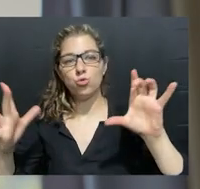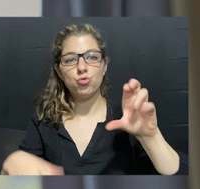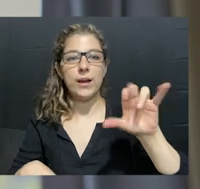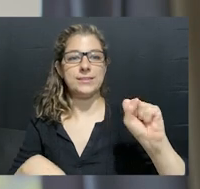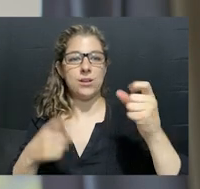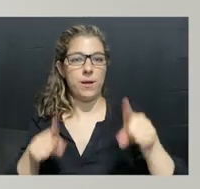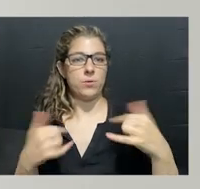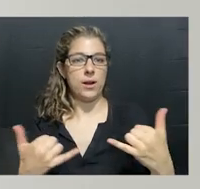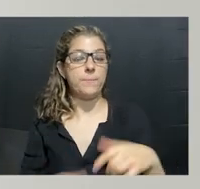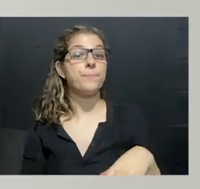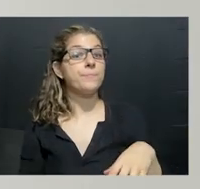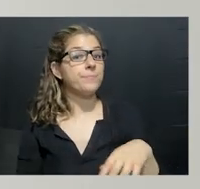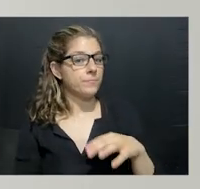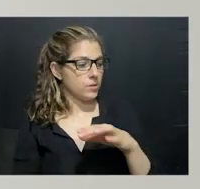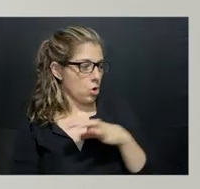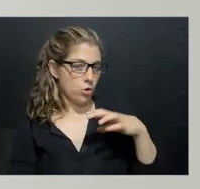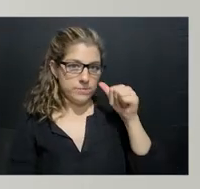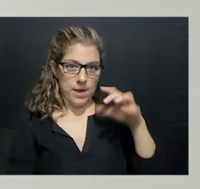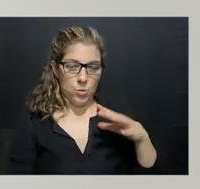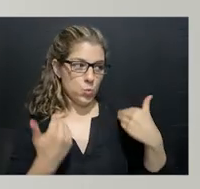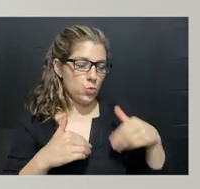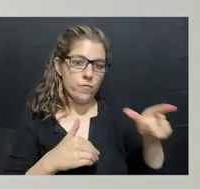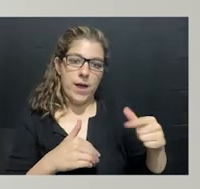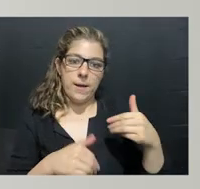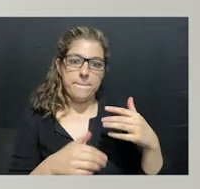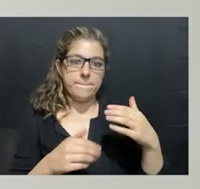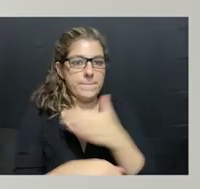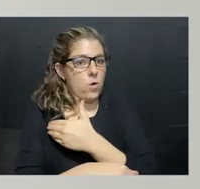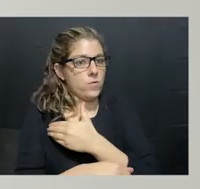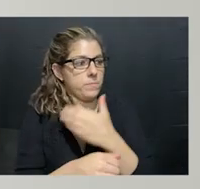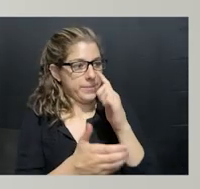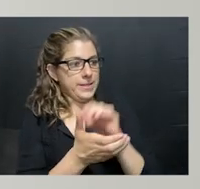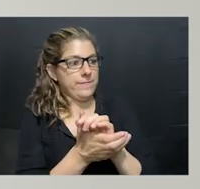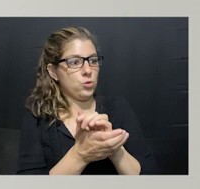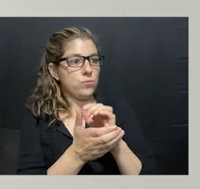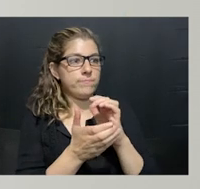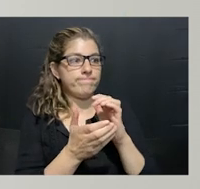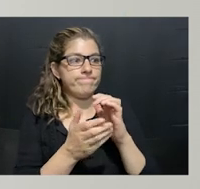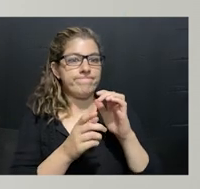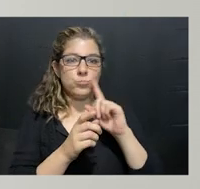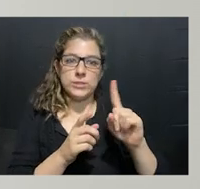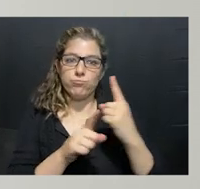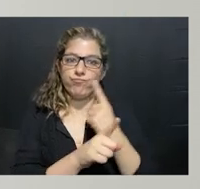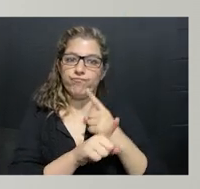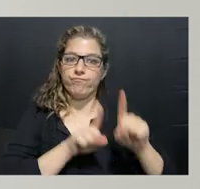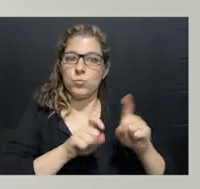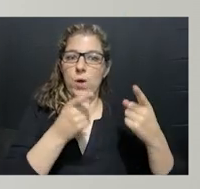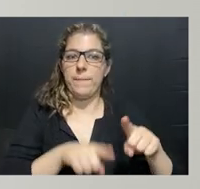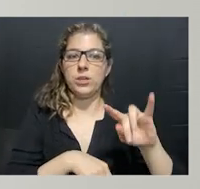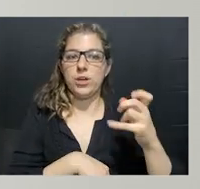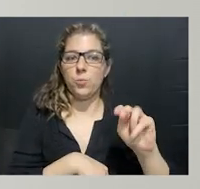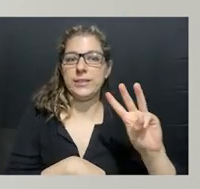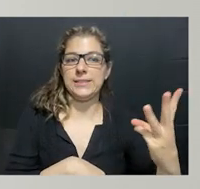that we confront. Congressman, you have had a powerful conviction about the need to properly interrogate what occurred on January 6th, and I